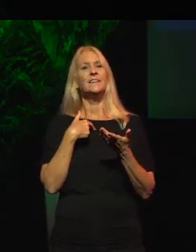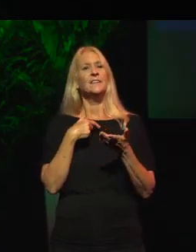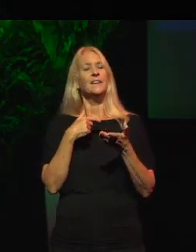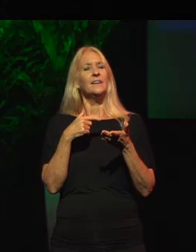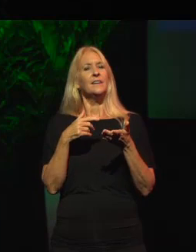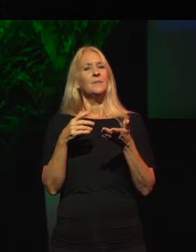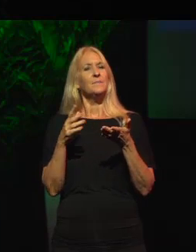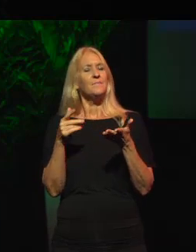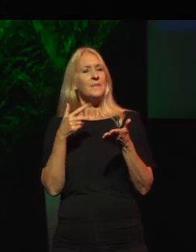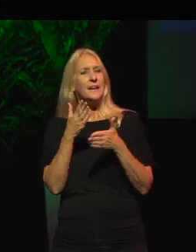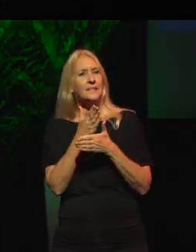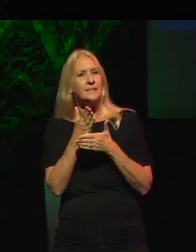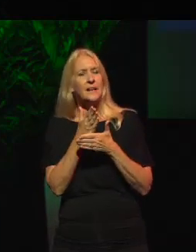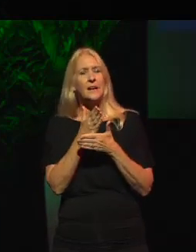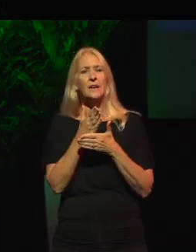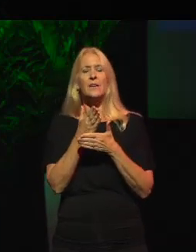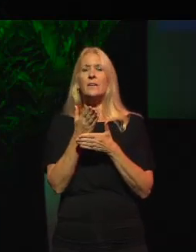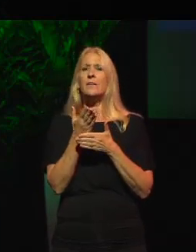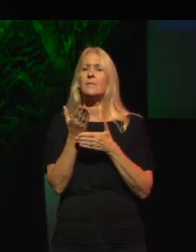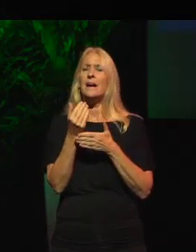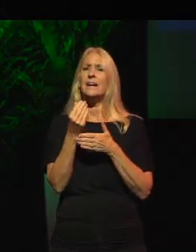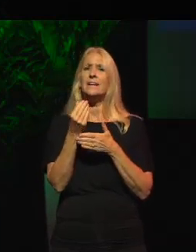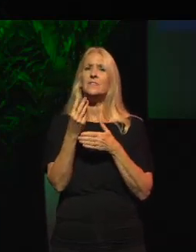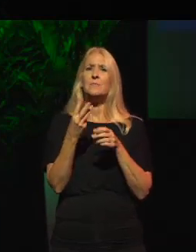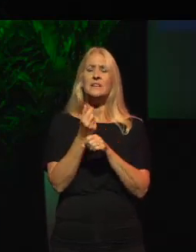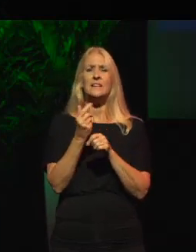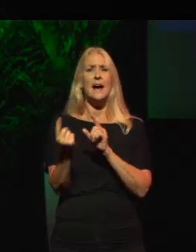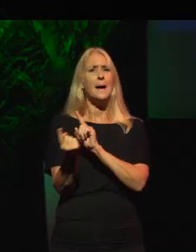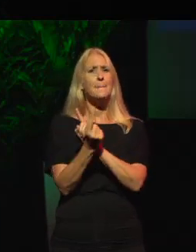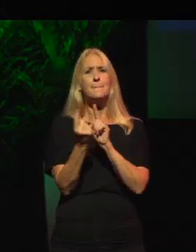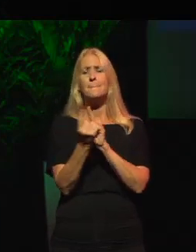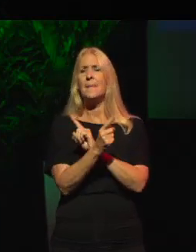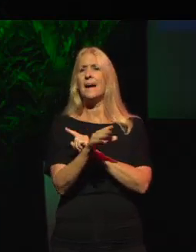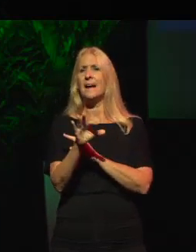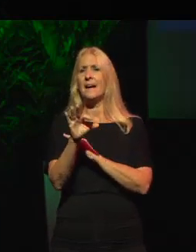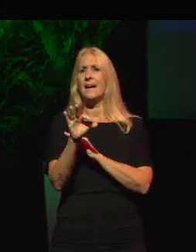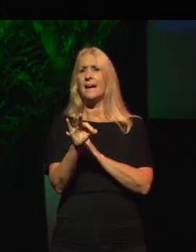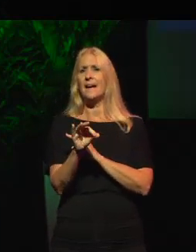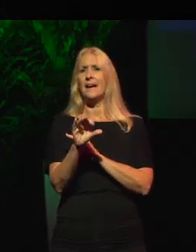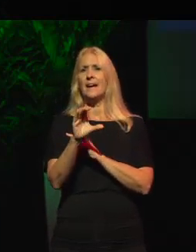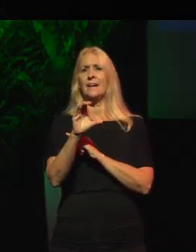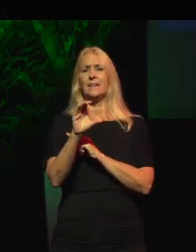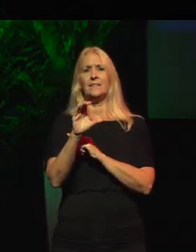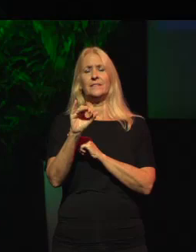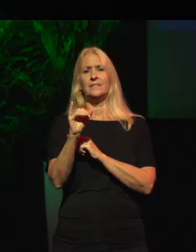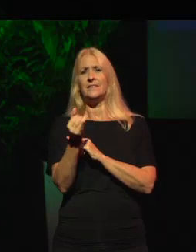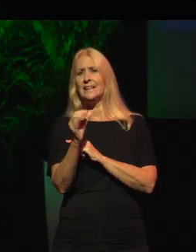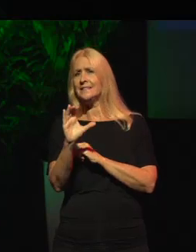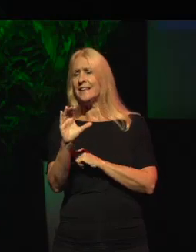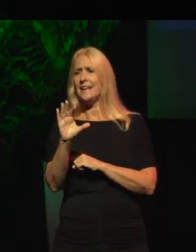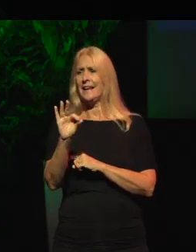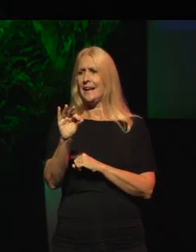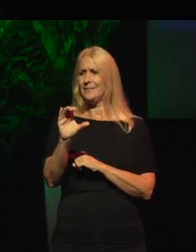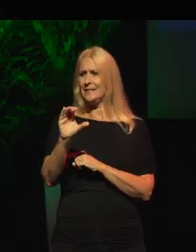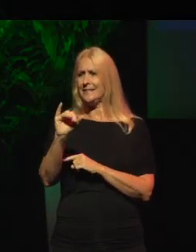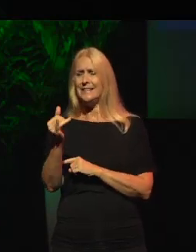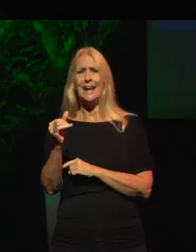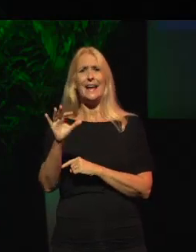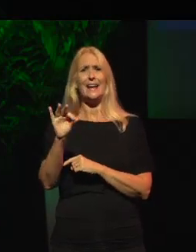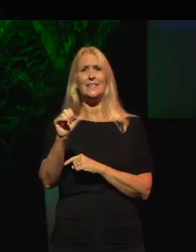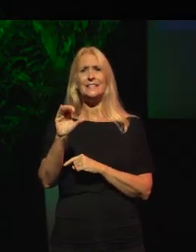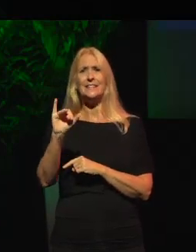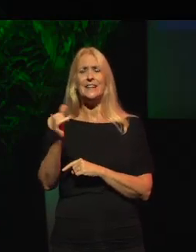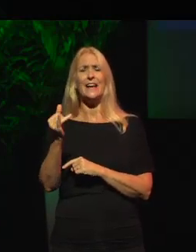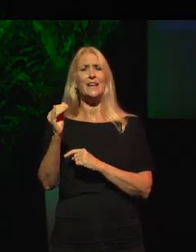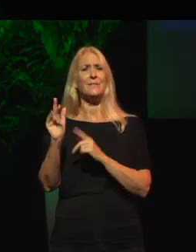how I had encountered FJC, FCCJ, and FSCJ alumni essentially